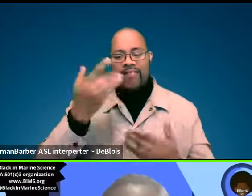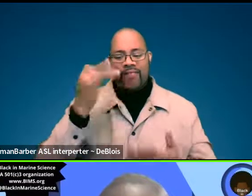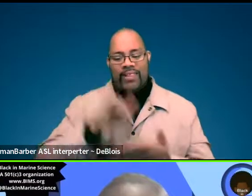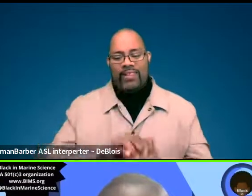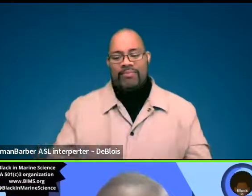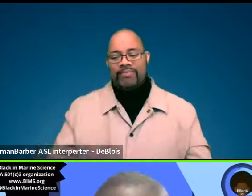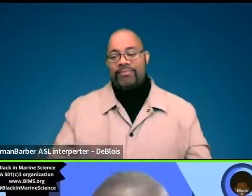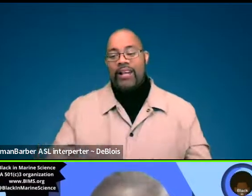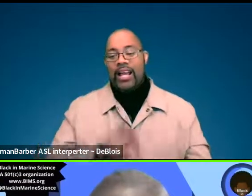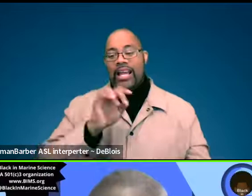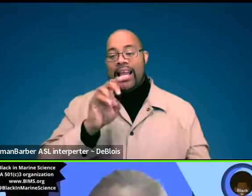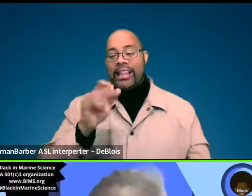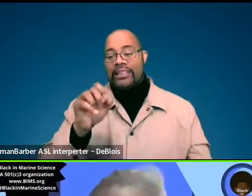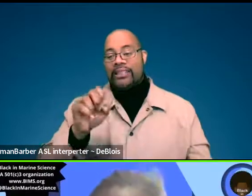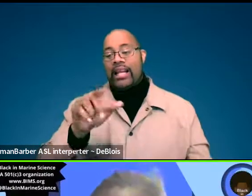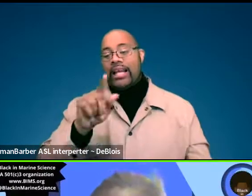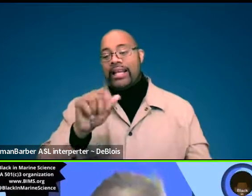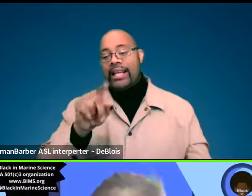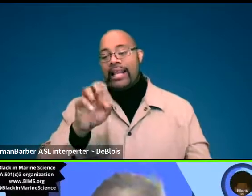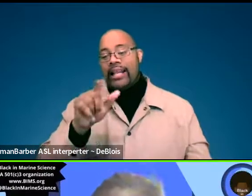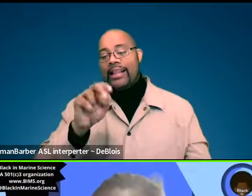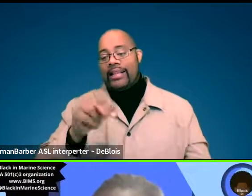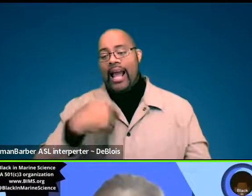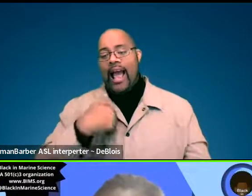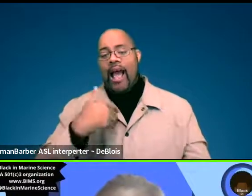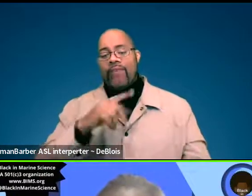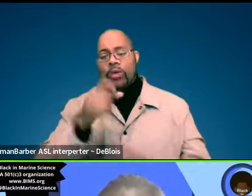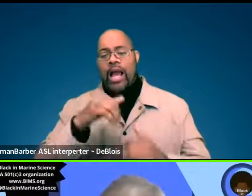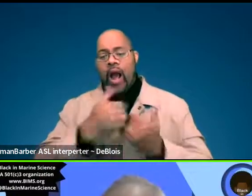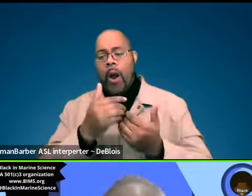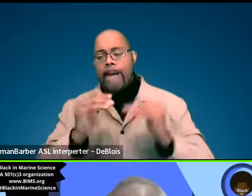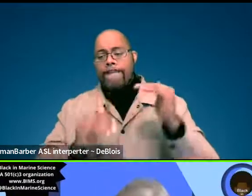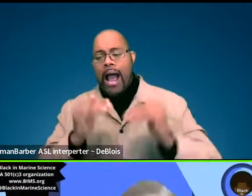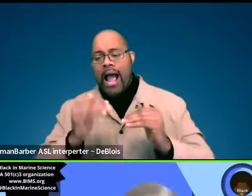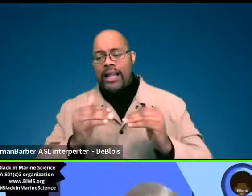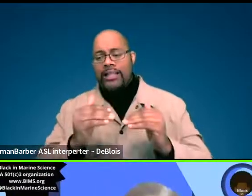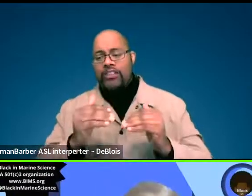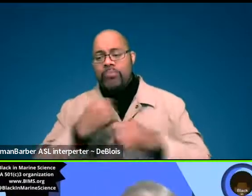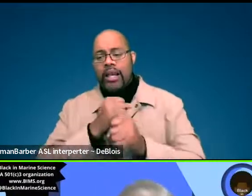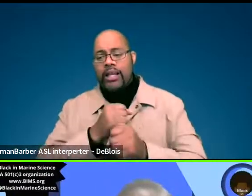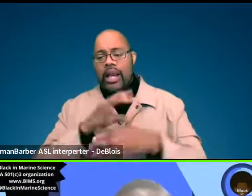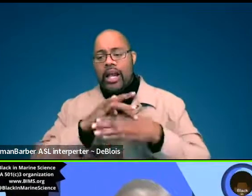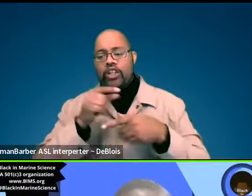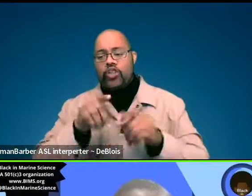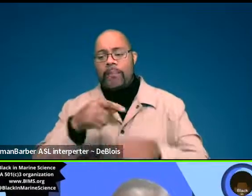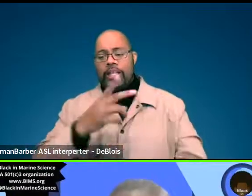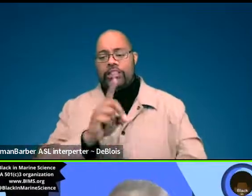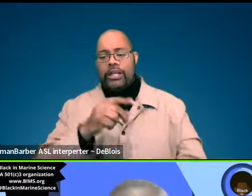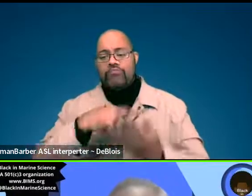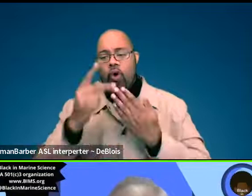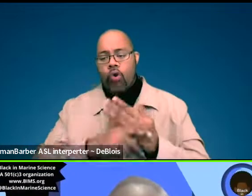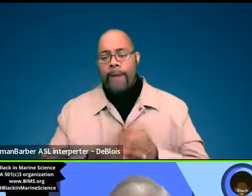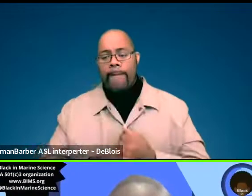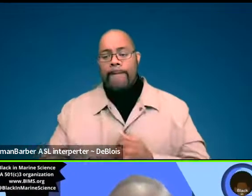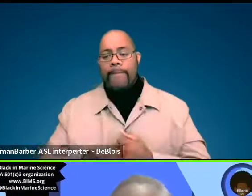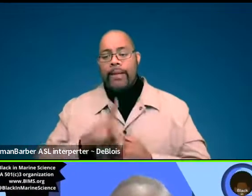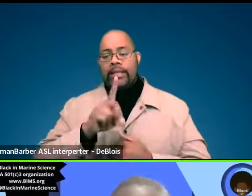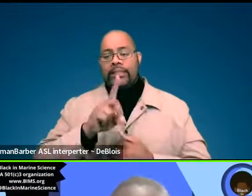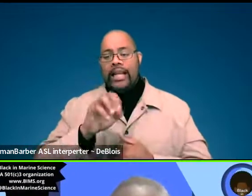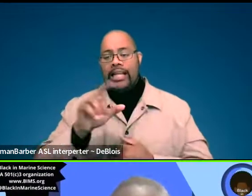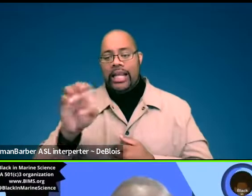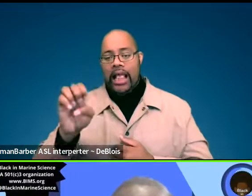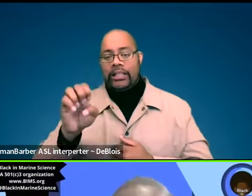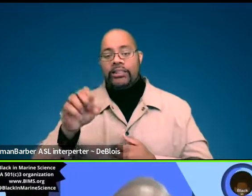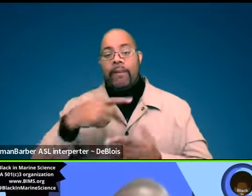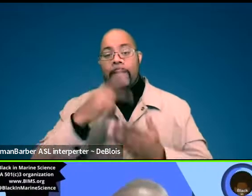Diamond. Katelyn, there's a question. How do you balance creating content during your PhD program? Danielle was a PhD student